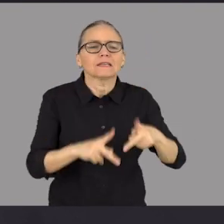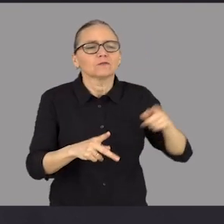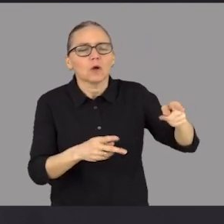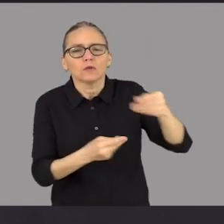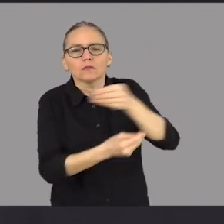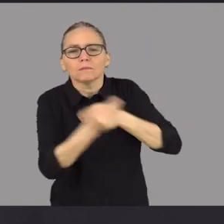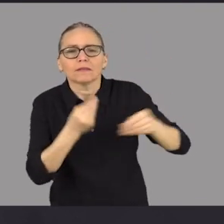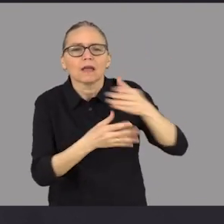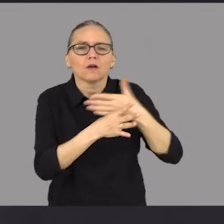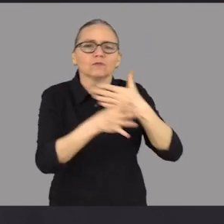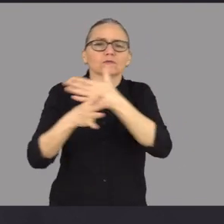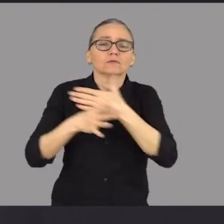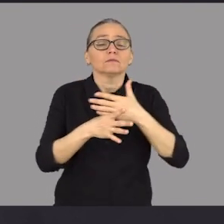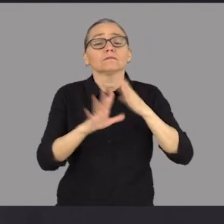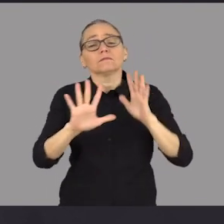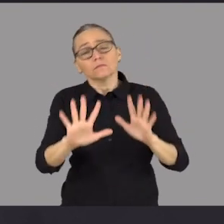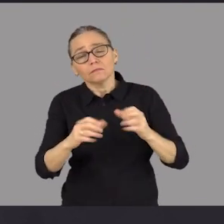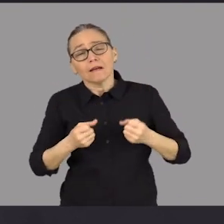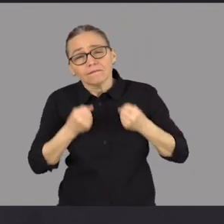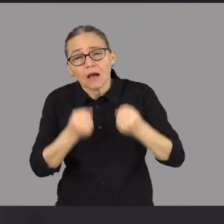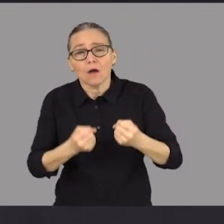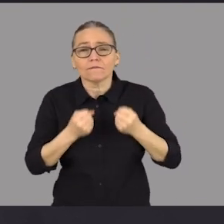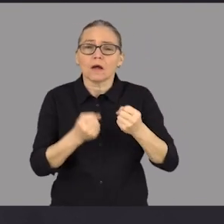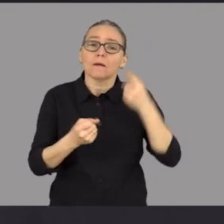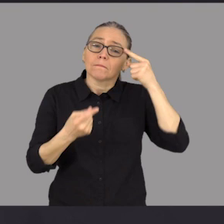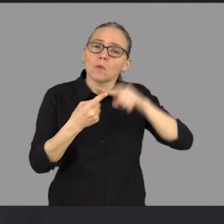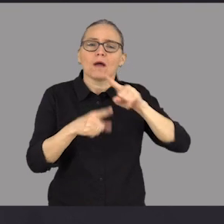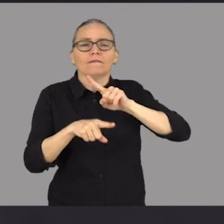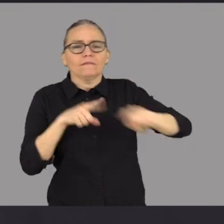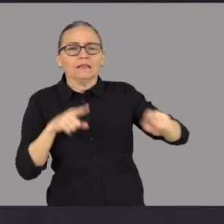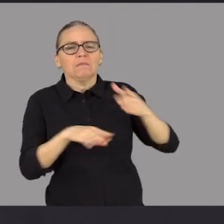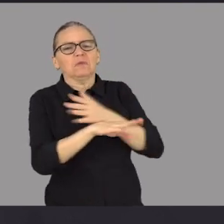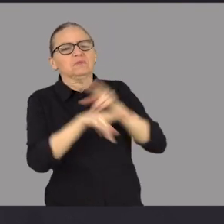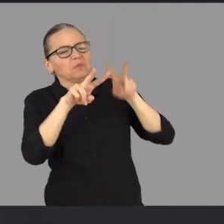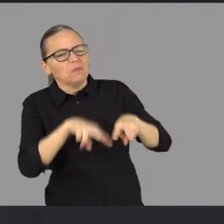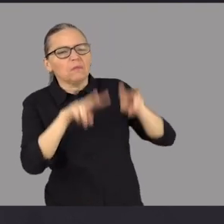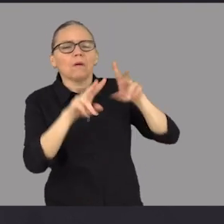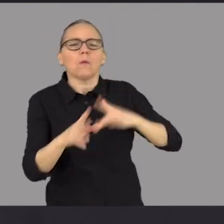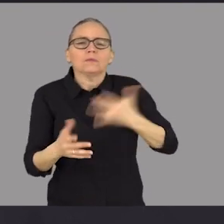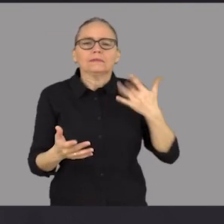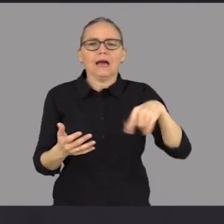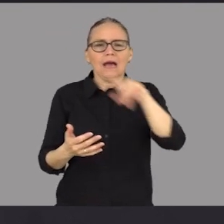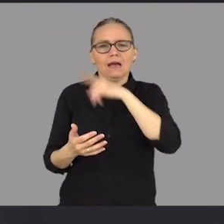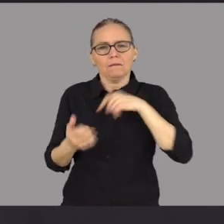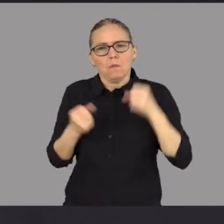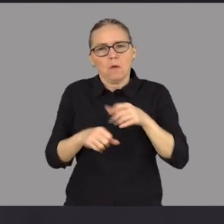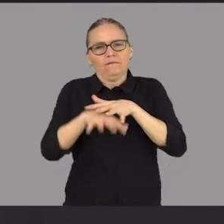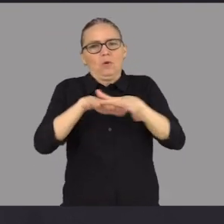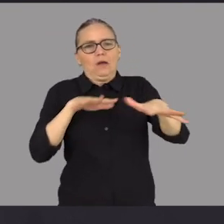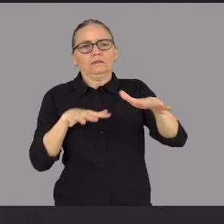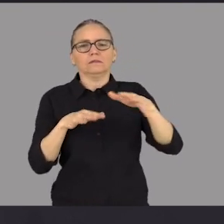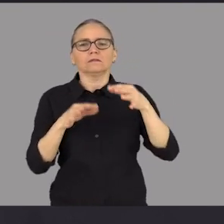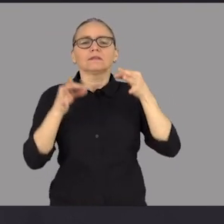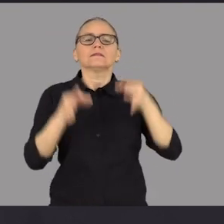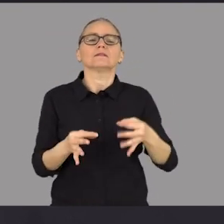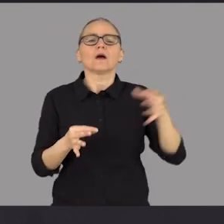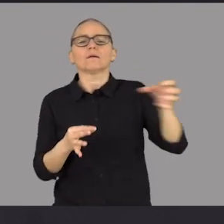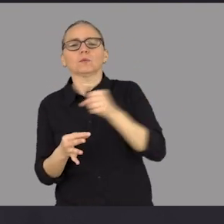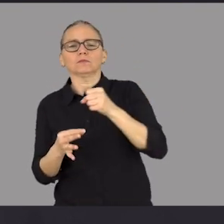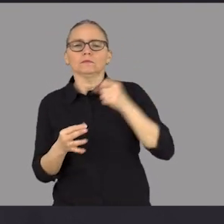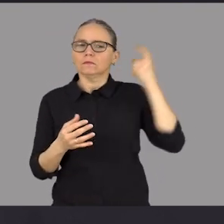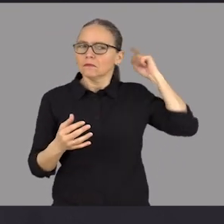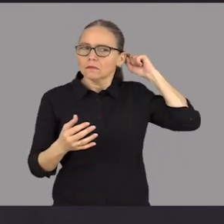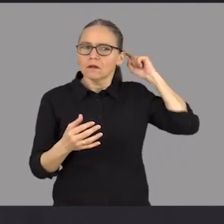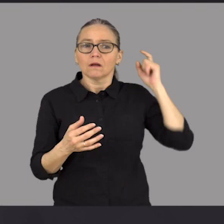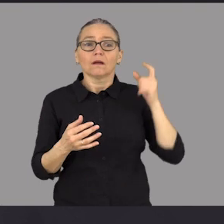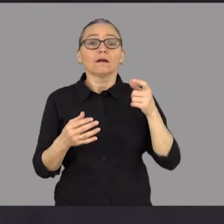actions and instead actively listen to the information that the candidate is sharing. As much as